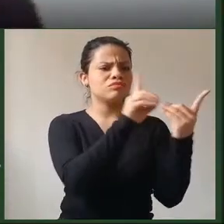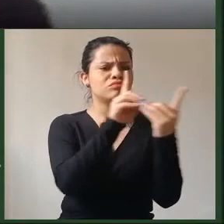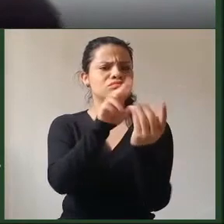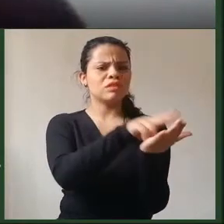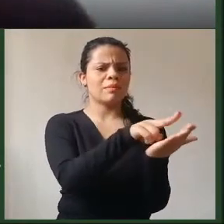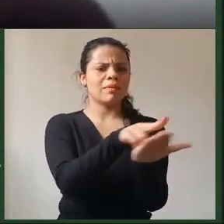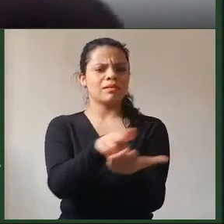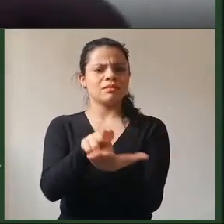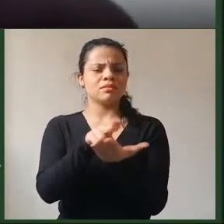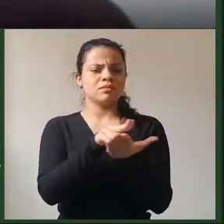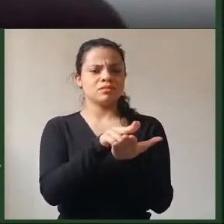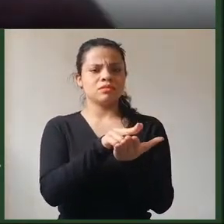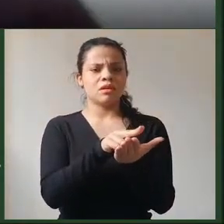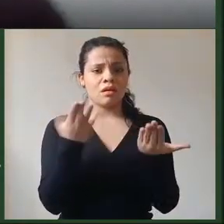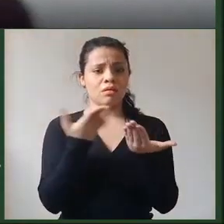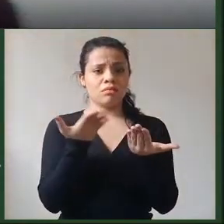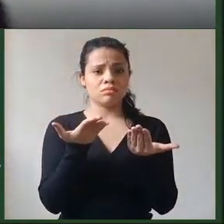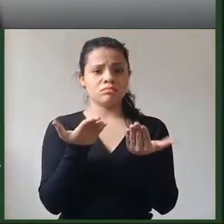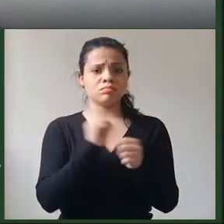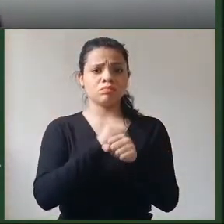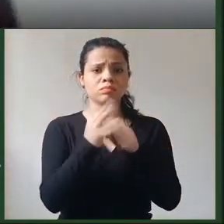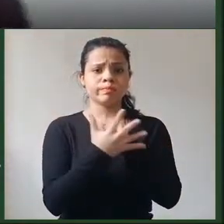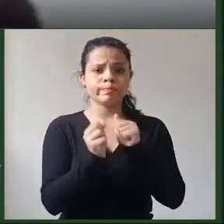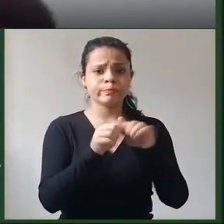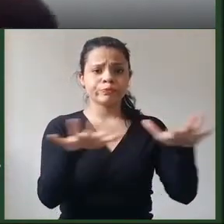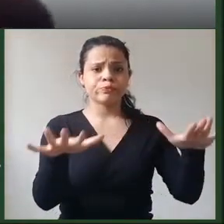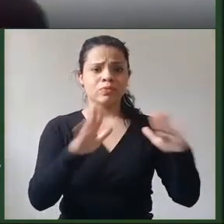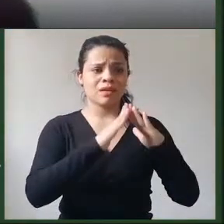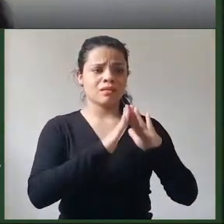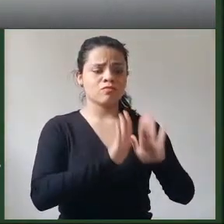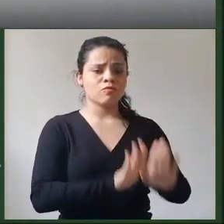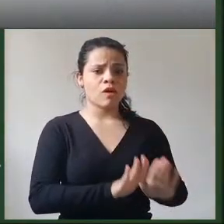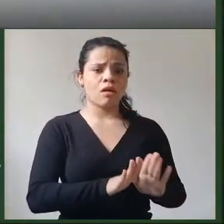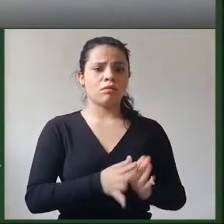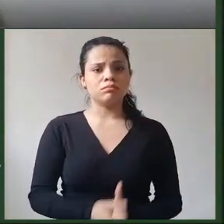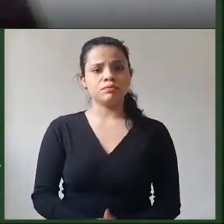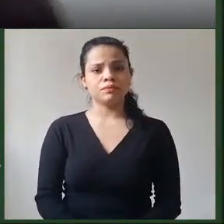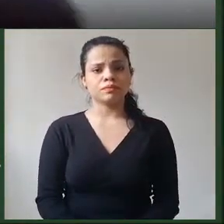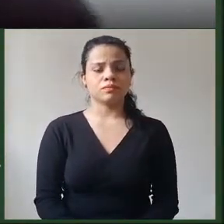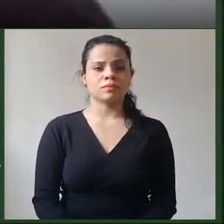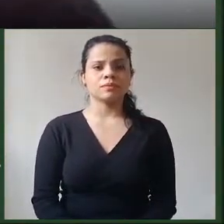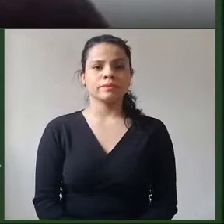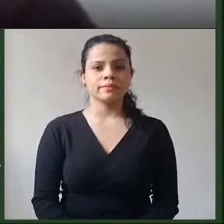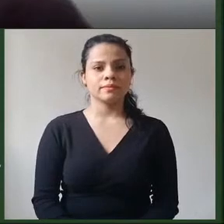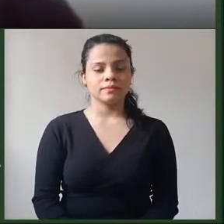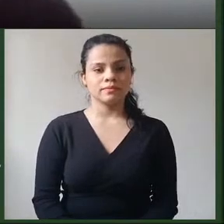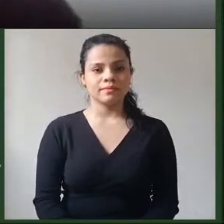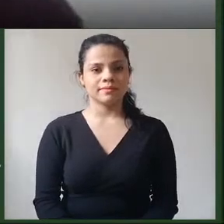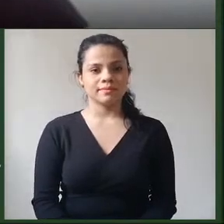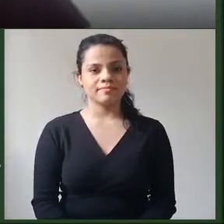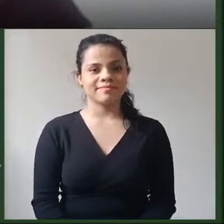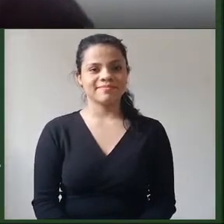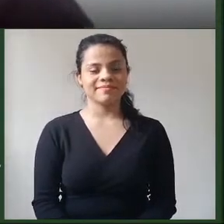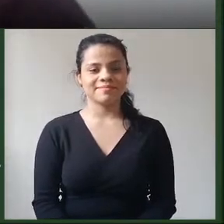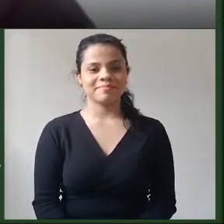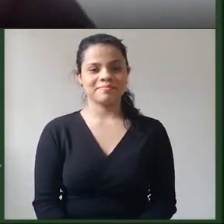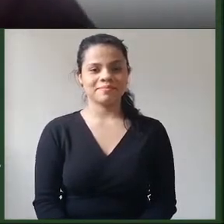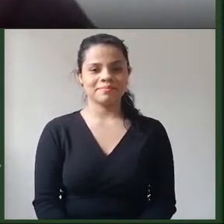Como foi a sua experiência no atendimento de seus pacientes nessa época de pandemia?